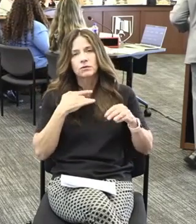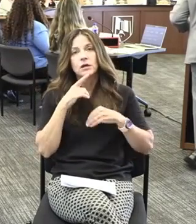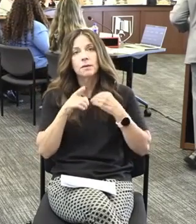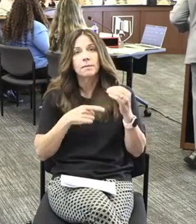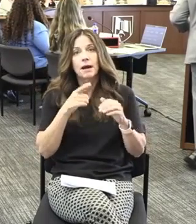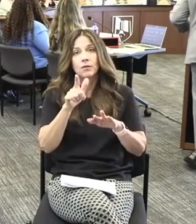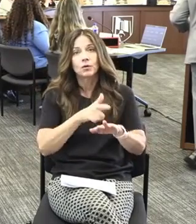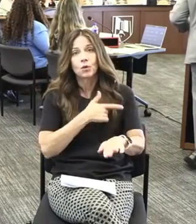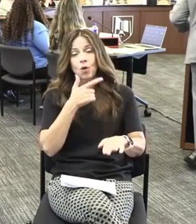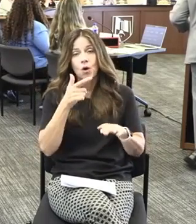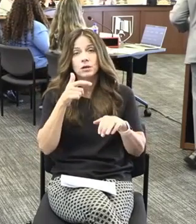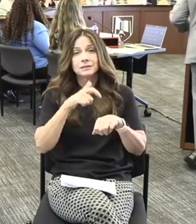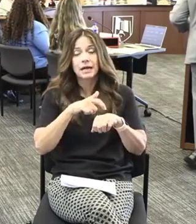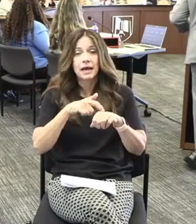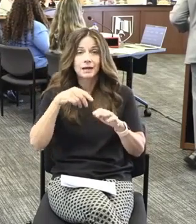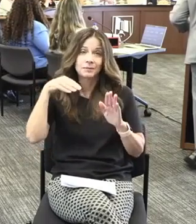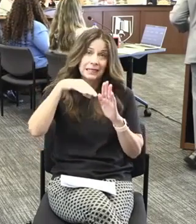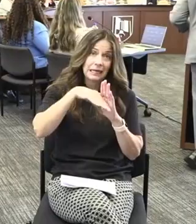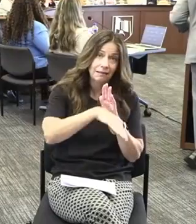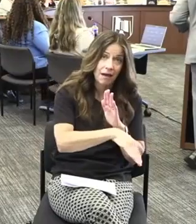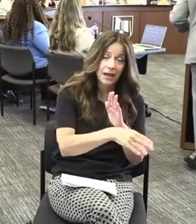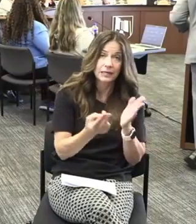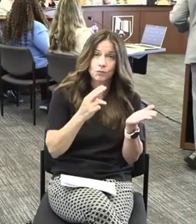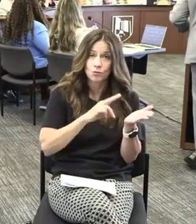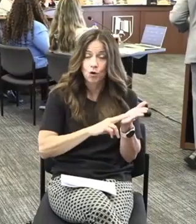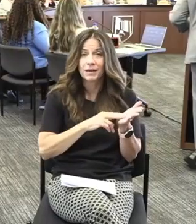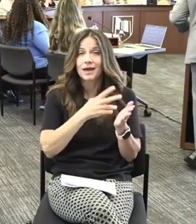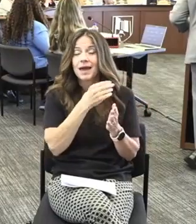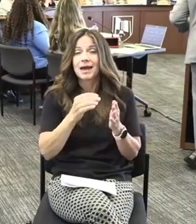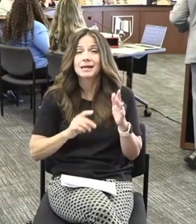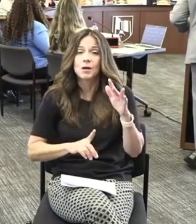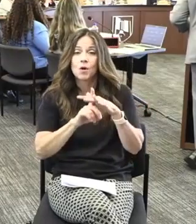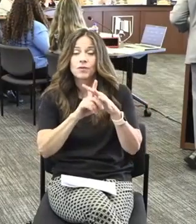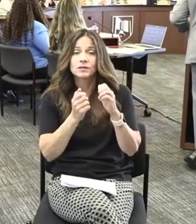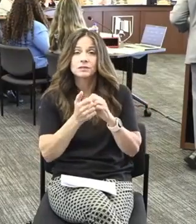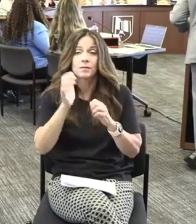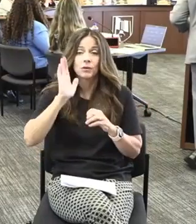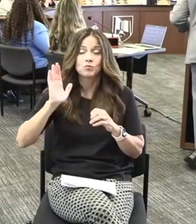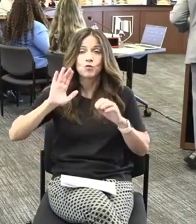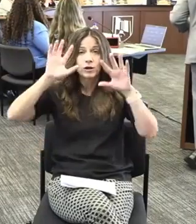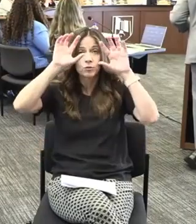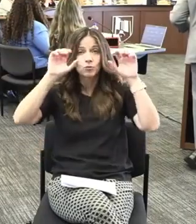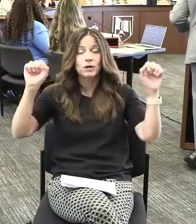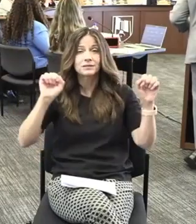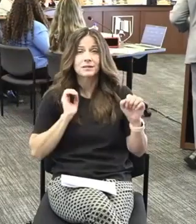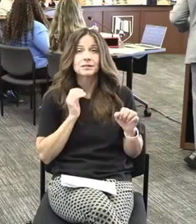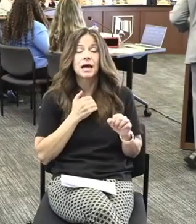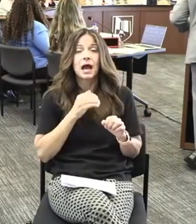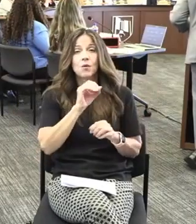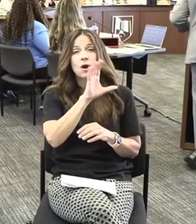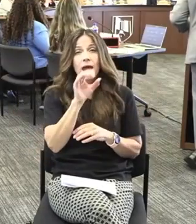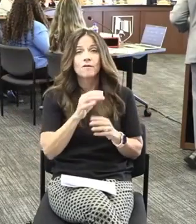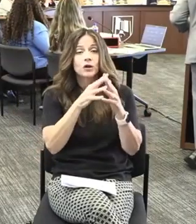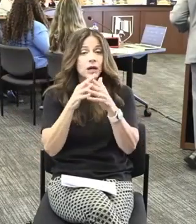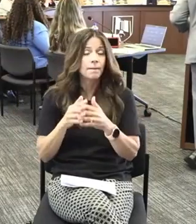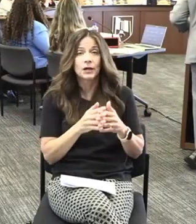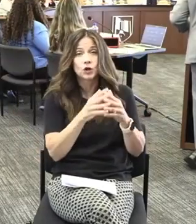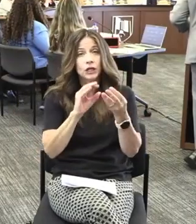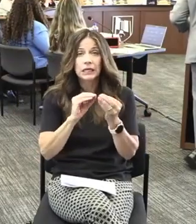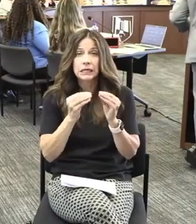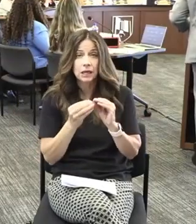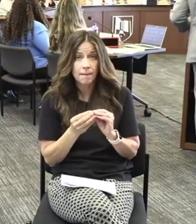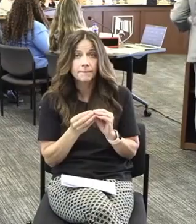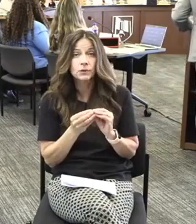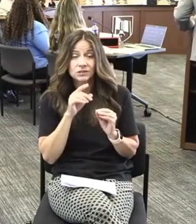but specifically, and I brought this up even before when prior presidents, is our African-American numbers